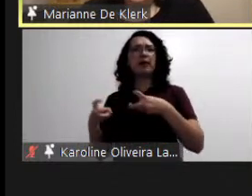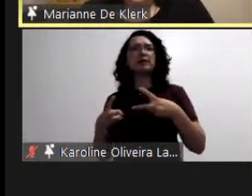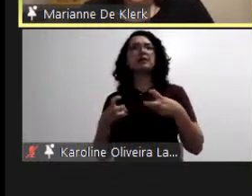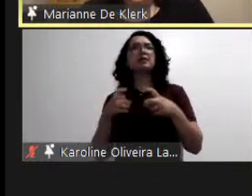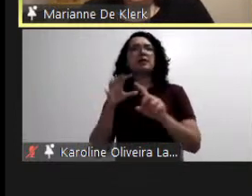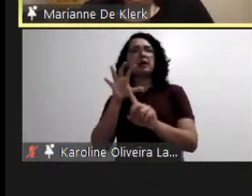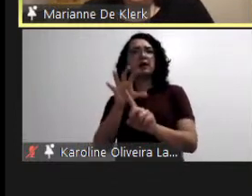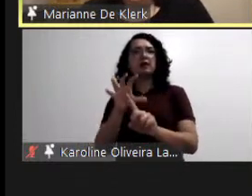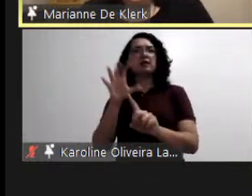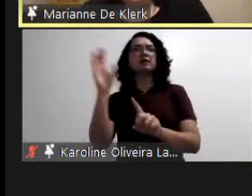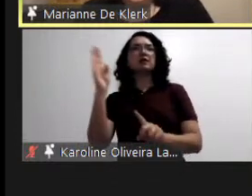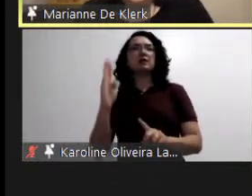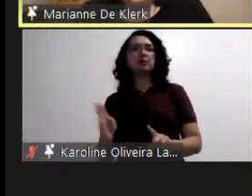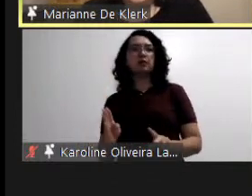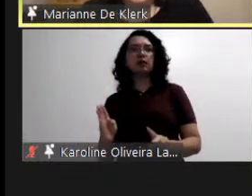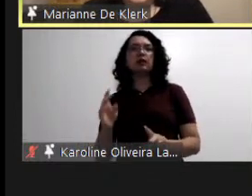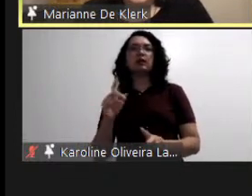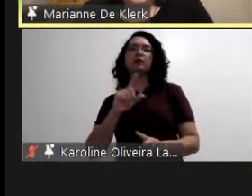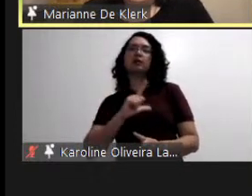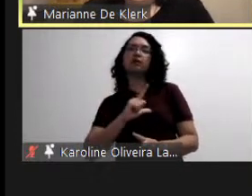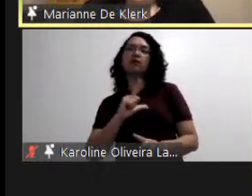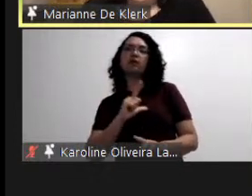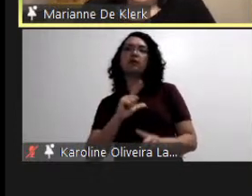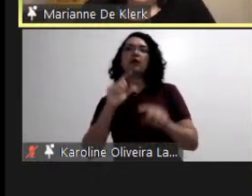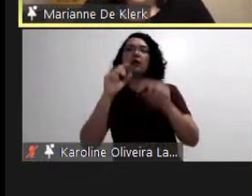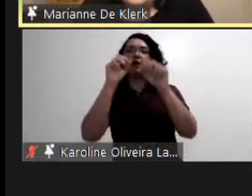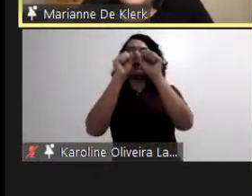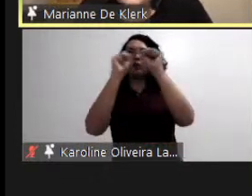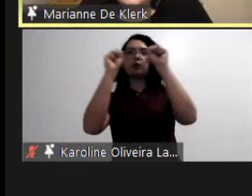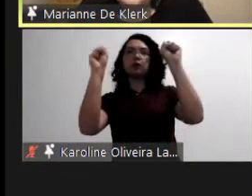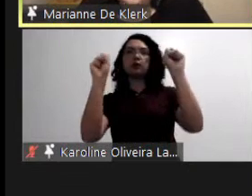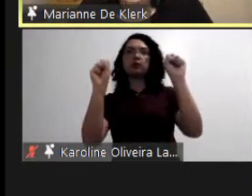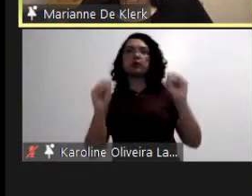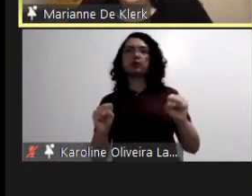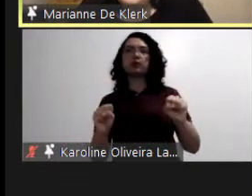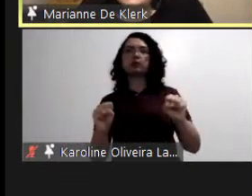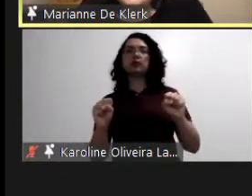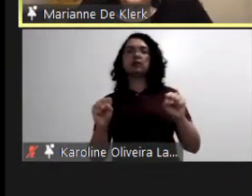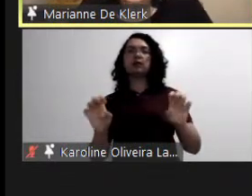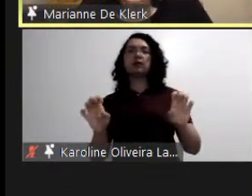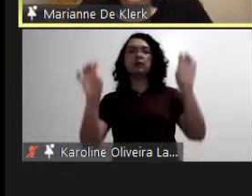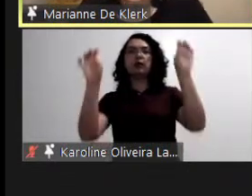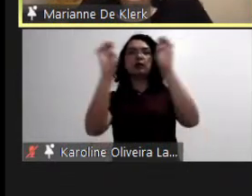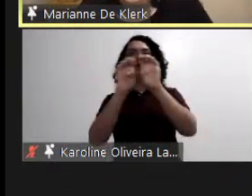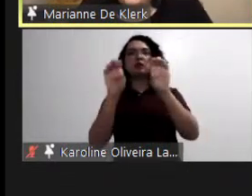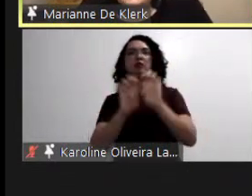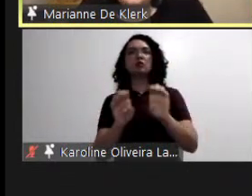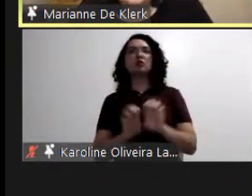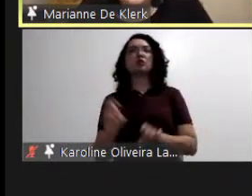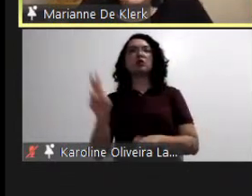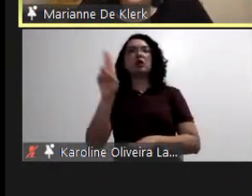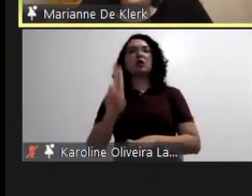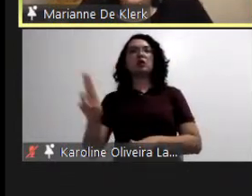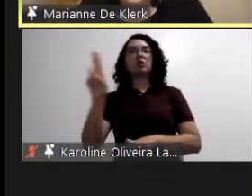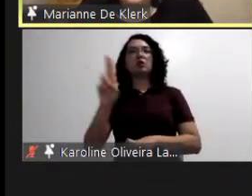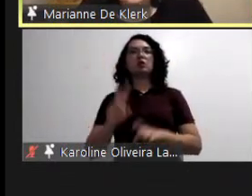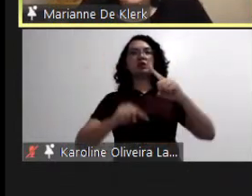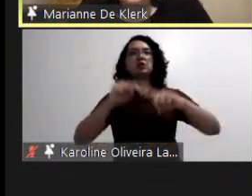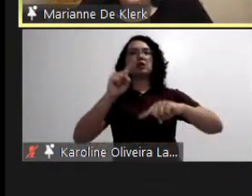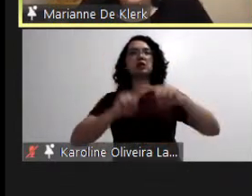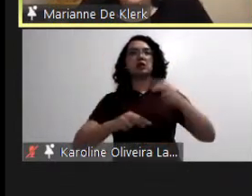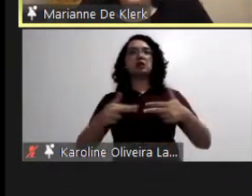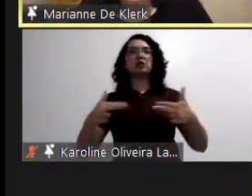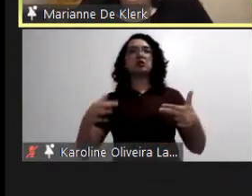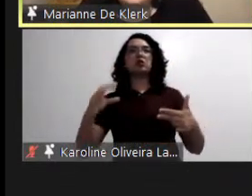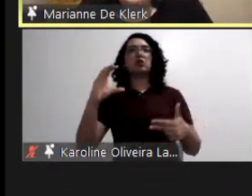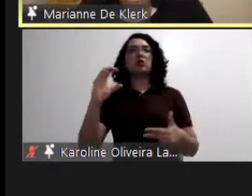see there on the eastern facades. What is important to note about Pretoria, which I've mentioned before, the very large city blocks